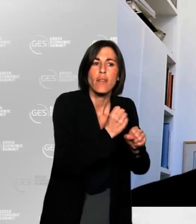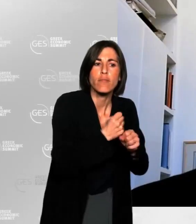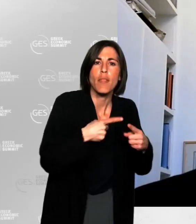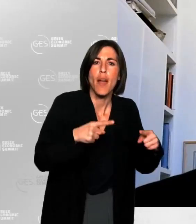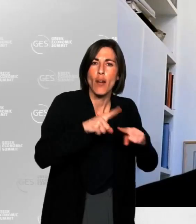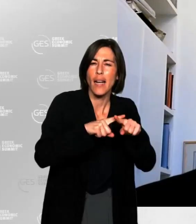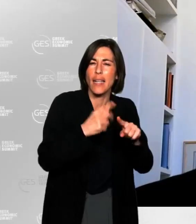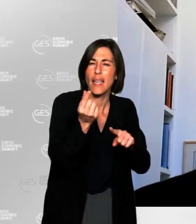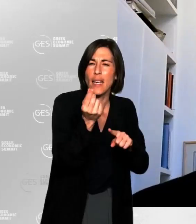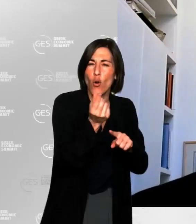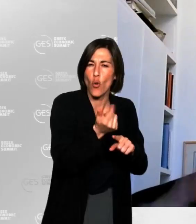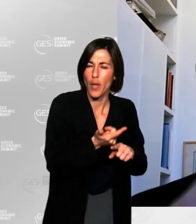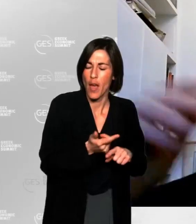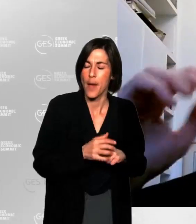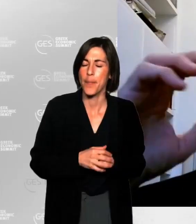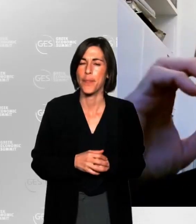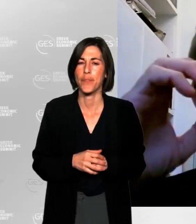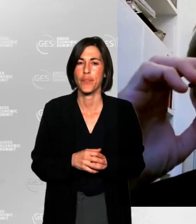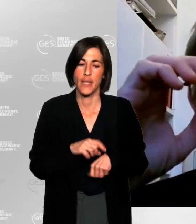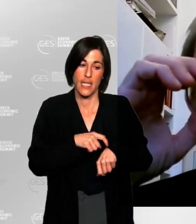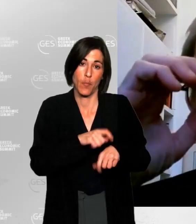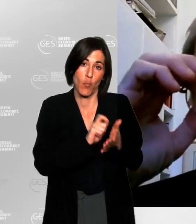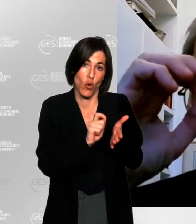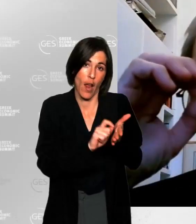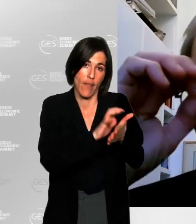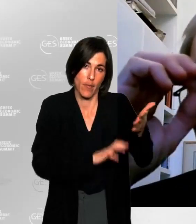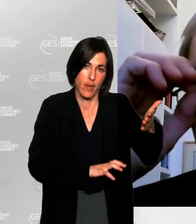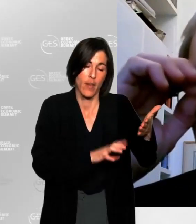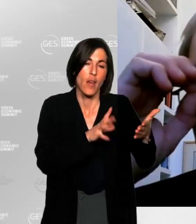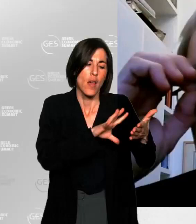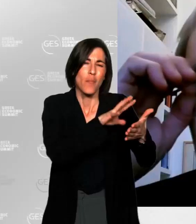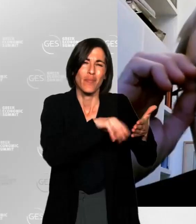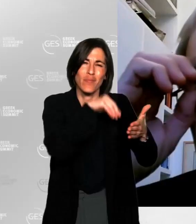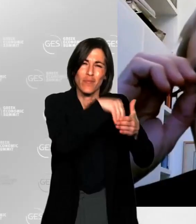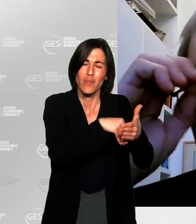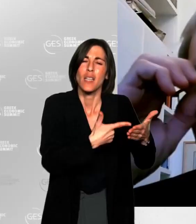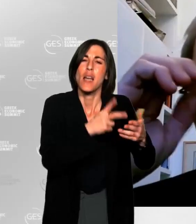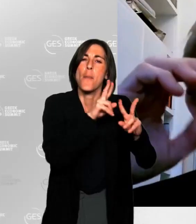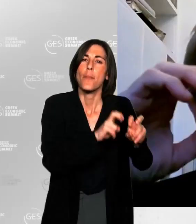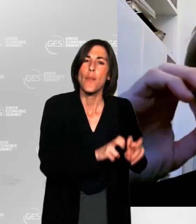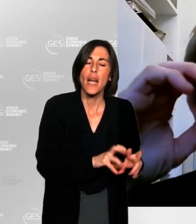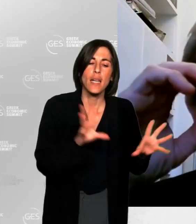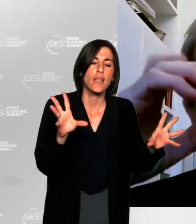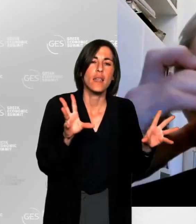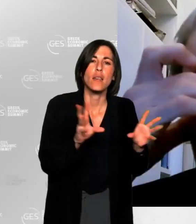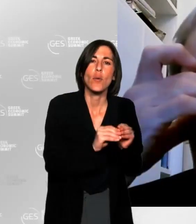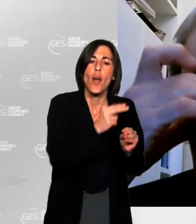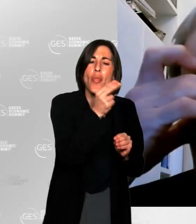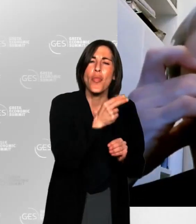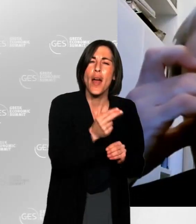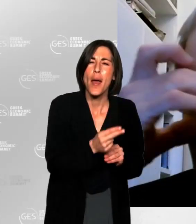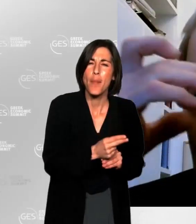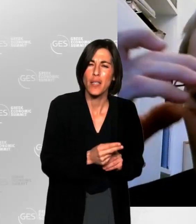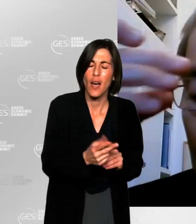was addressing all those issues that we felt needed updating